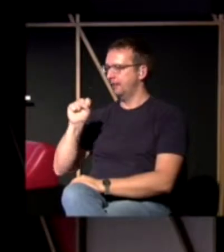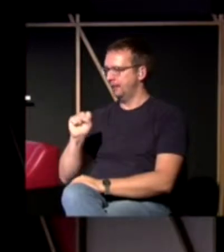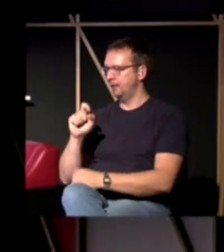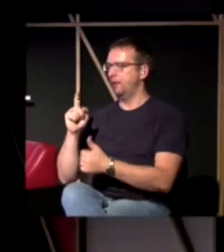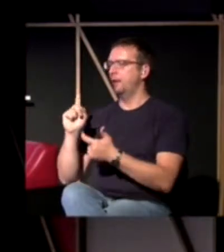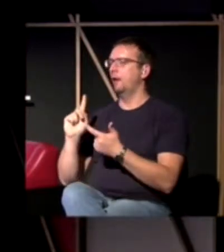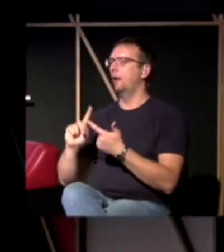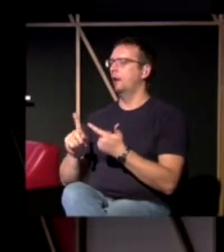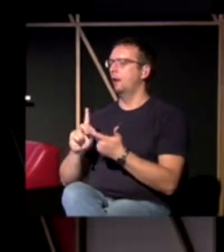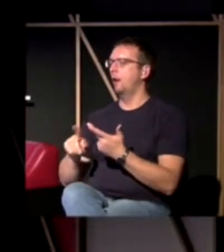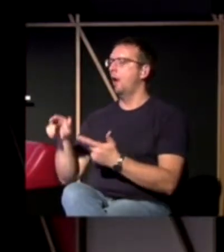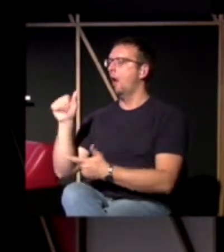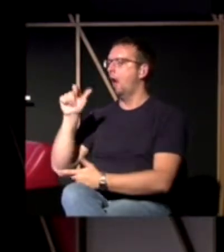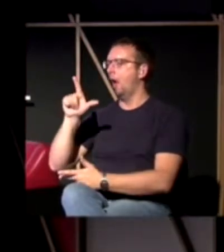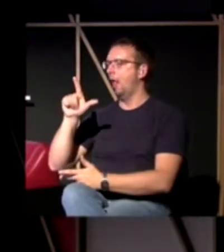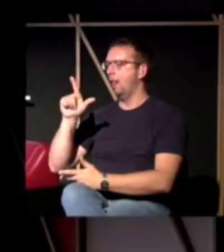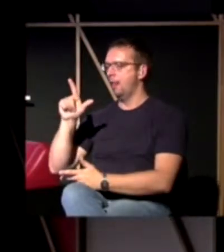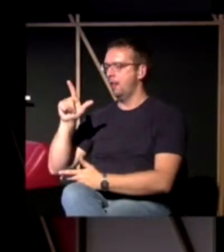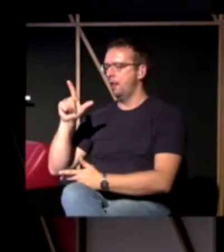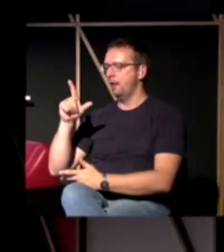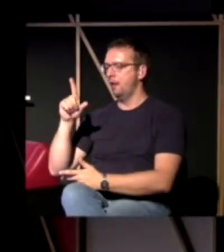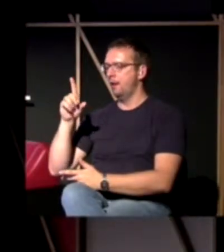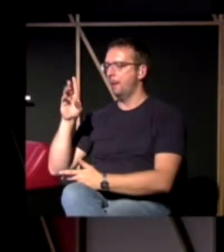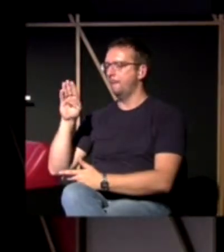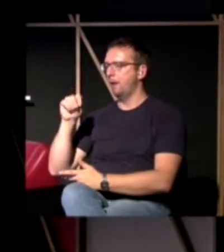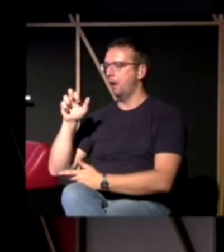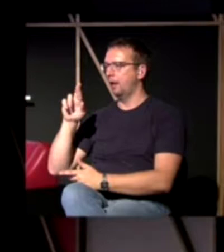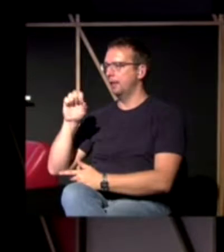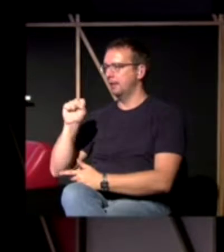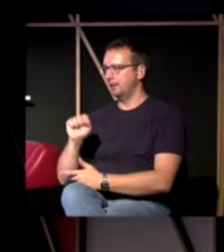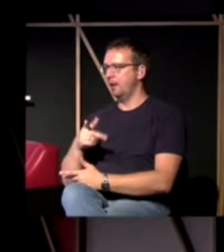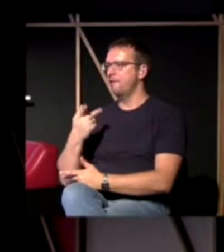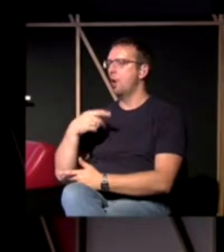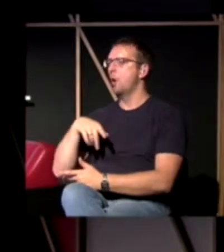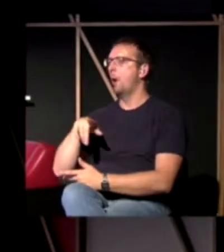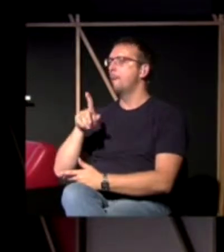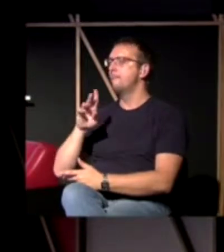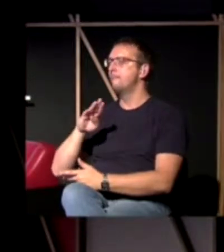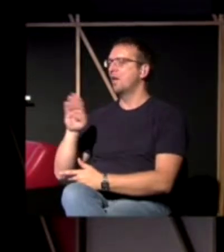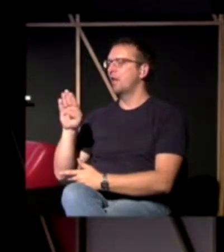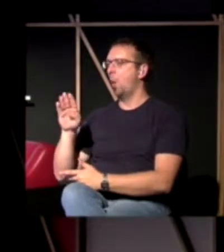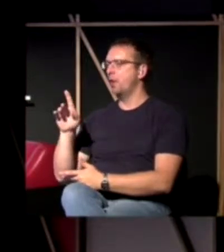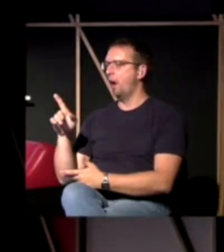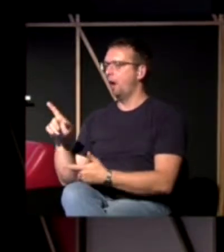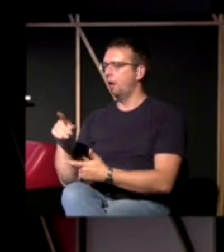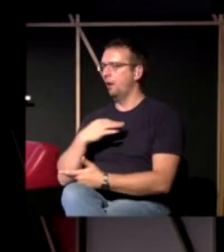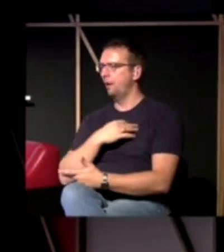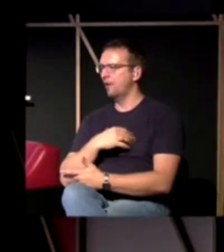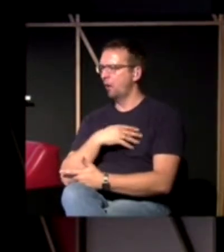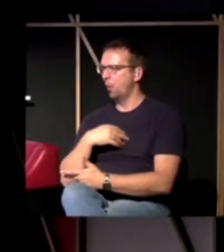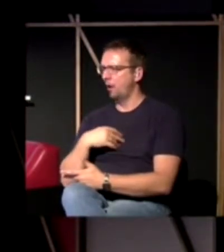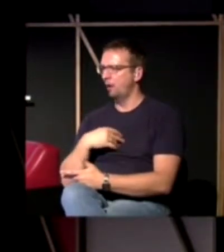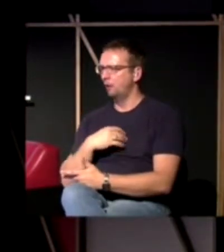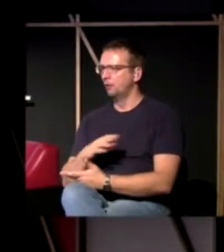FC Barcelona, and we should hopefully have Beverly from St. Johnstone also. Here we go.